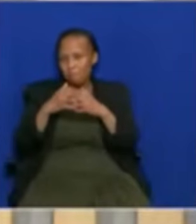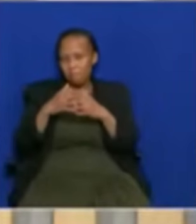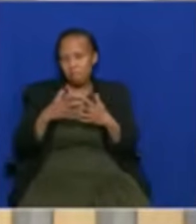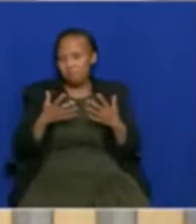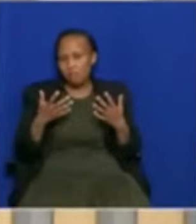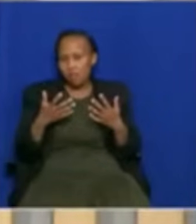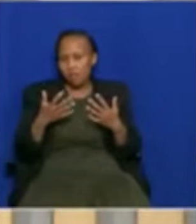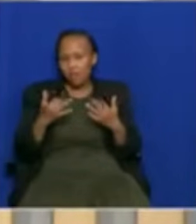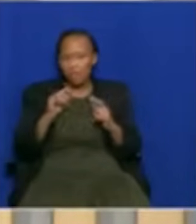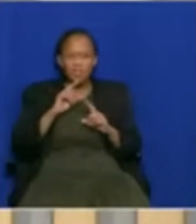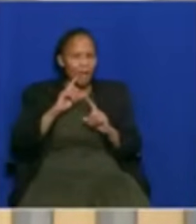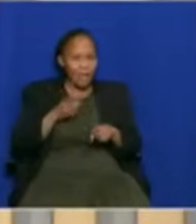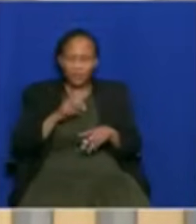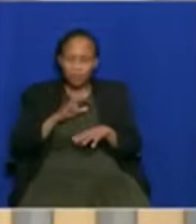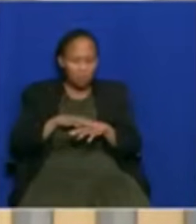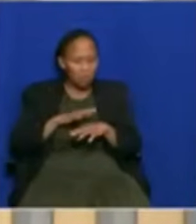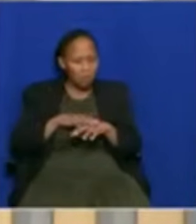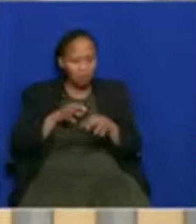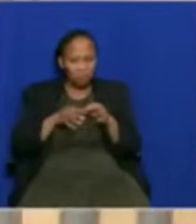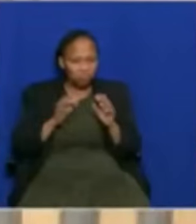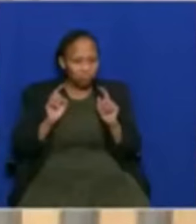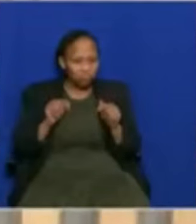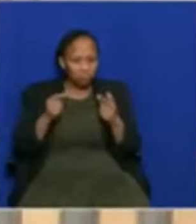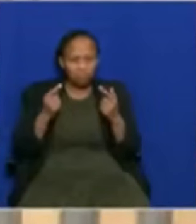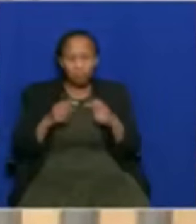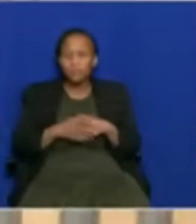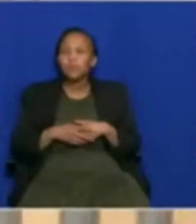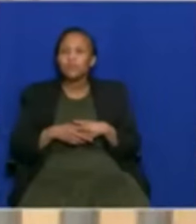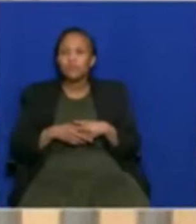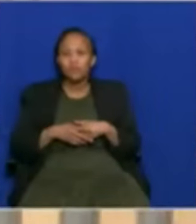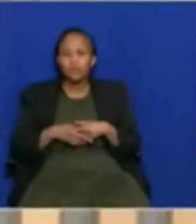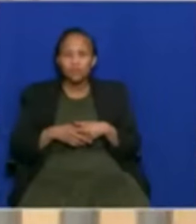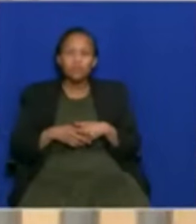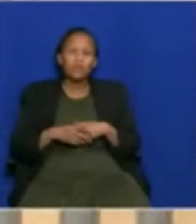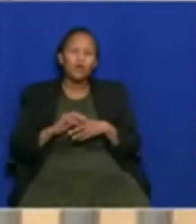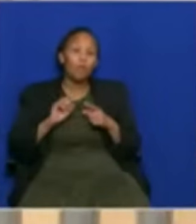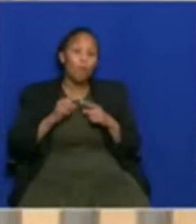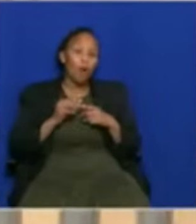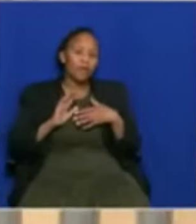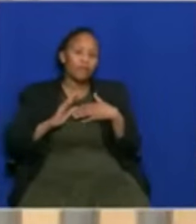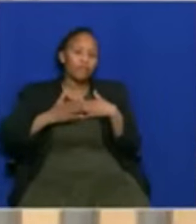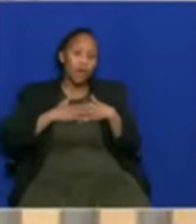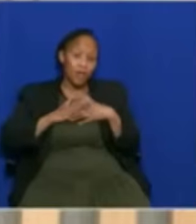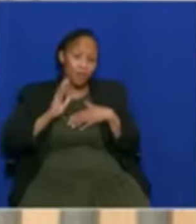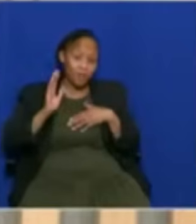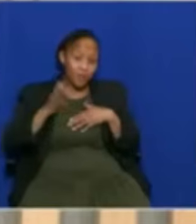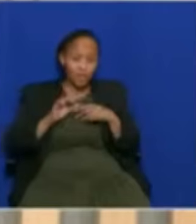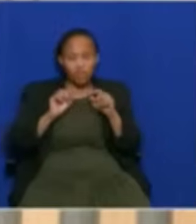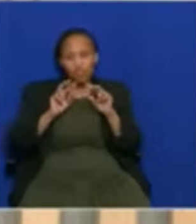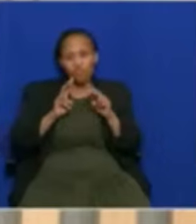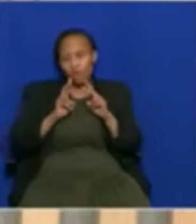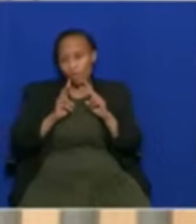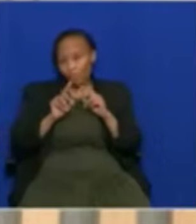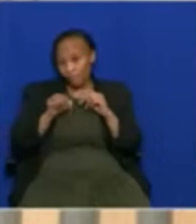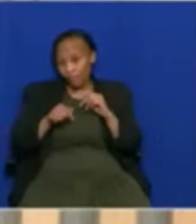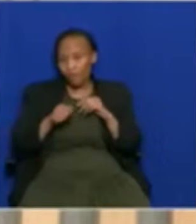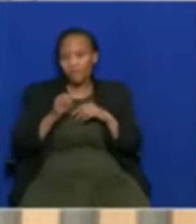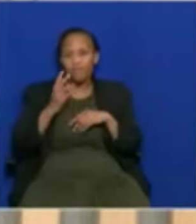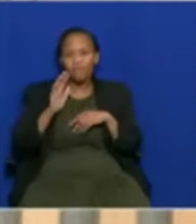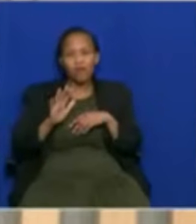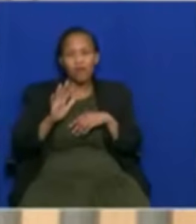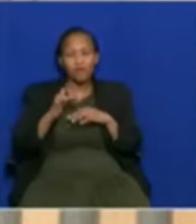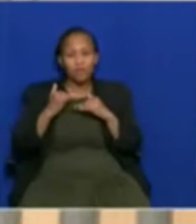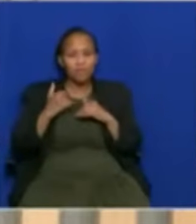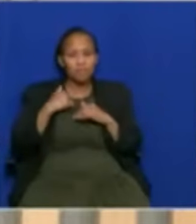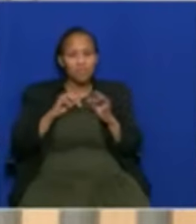And then if I just to close off on that point, as you say in 12.5, of what relevance is the fact that General Khan was not